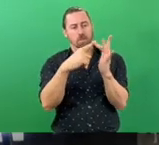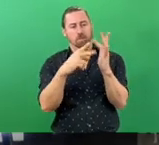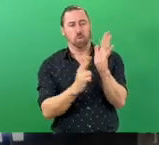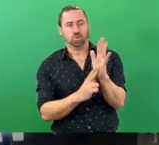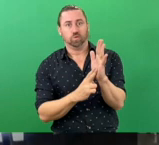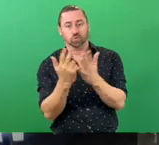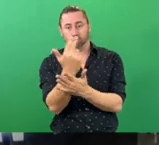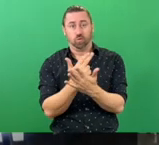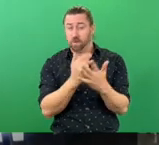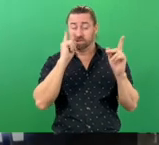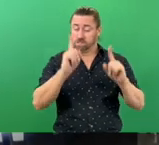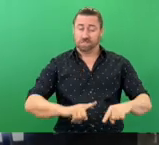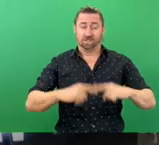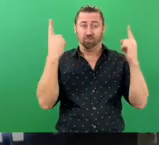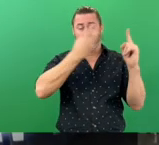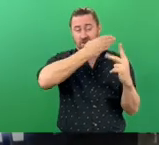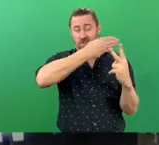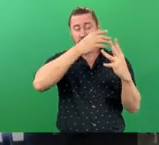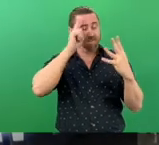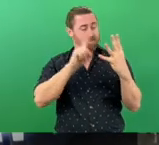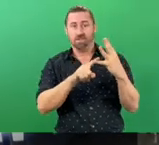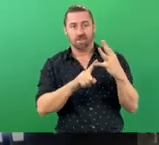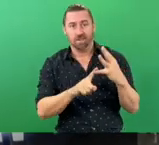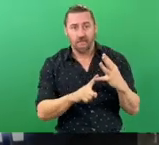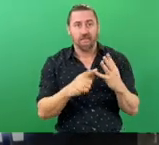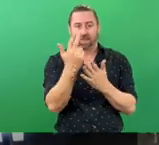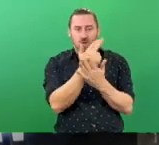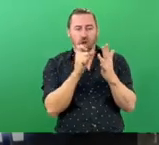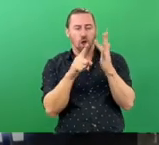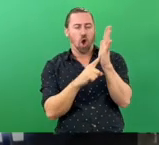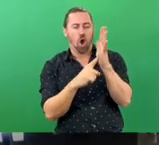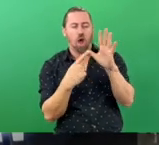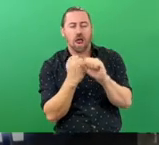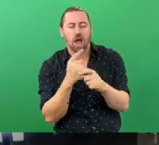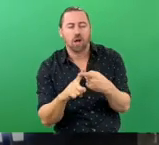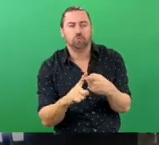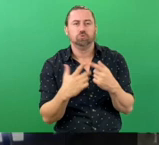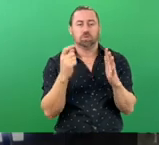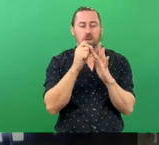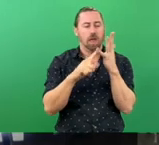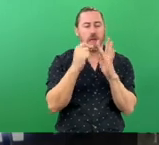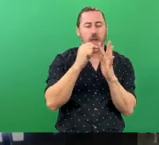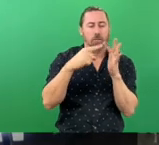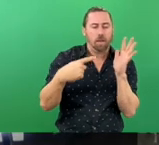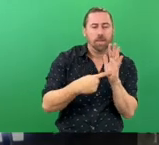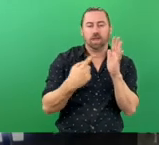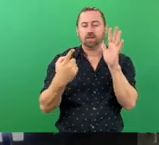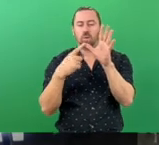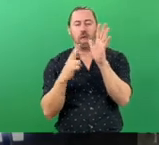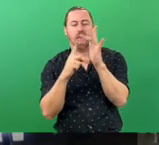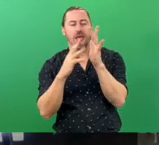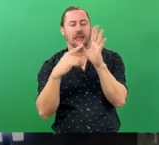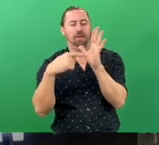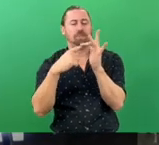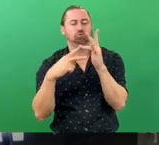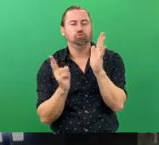drawing. We're going to do a completely different type of drawing where we're going to deal with making drawings, collage, puppets, animation.